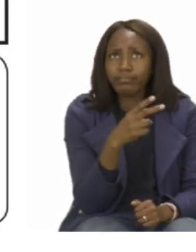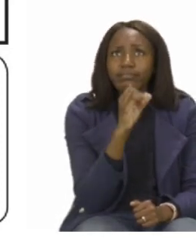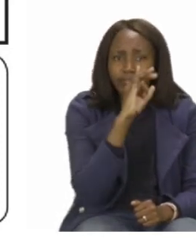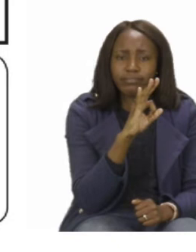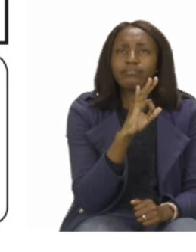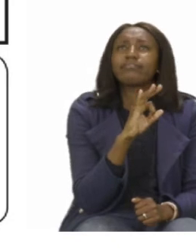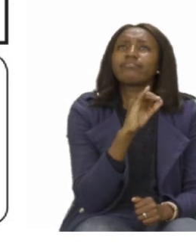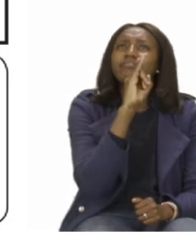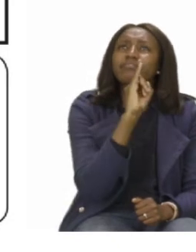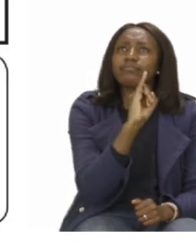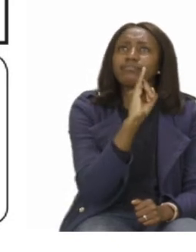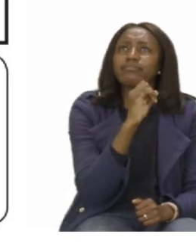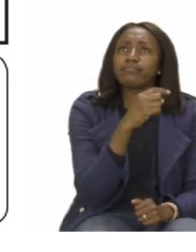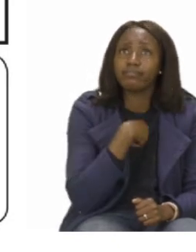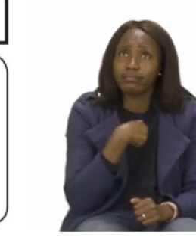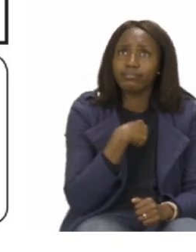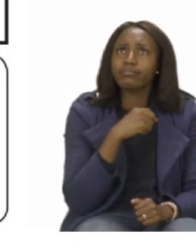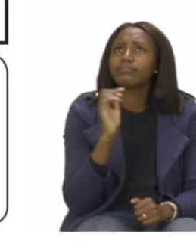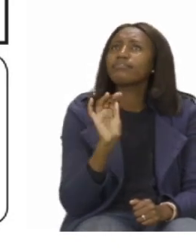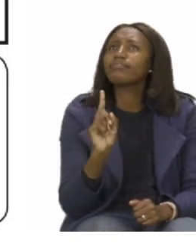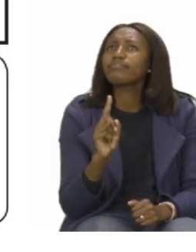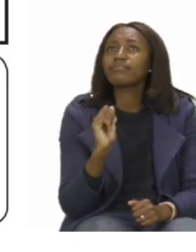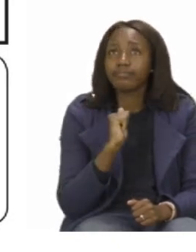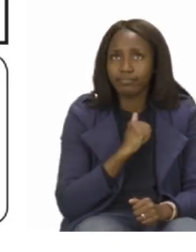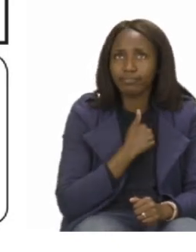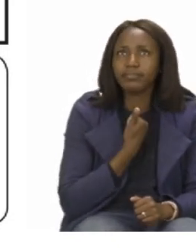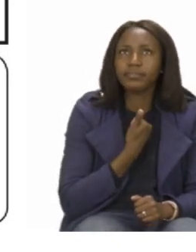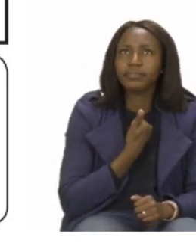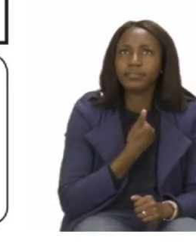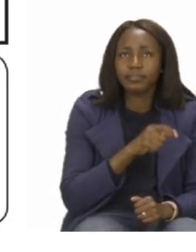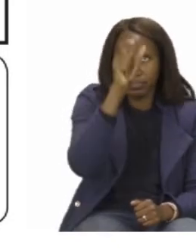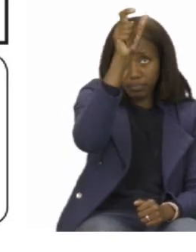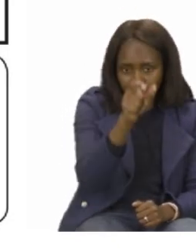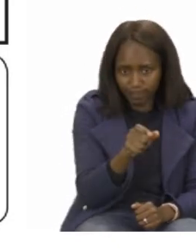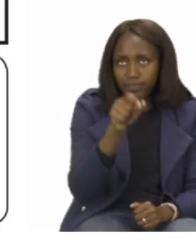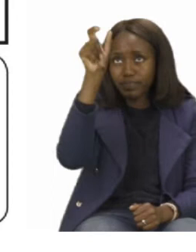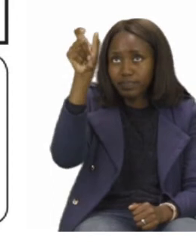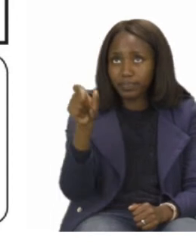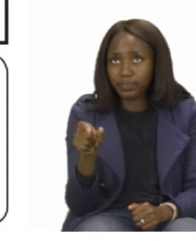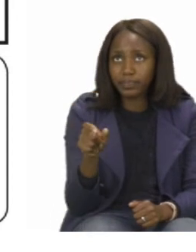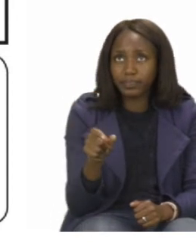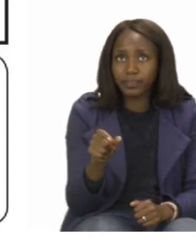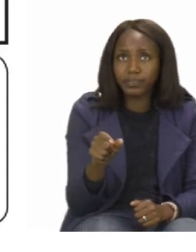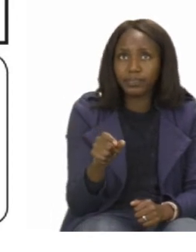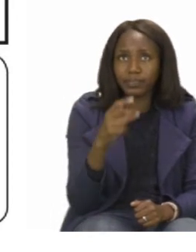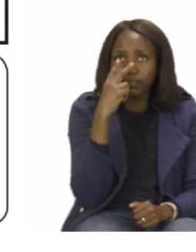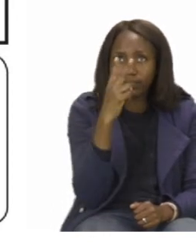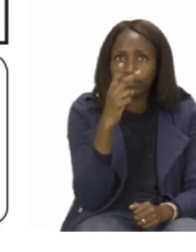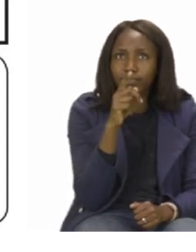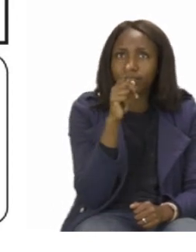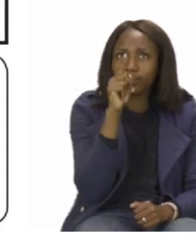this list of words. Can you see? Okay, so those are the